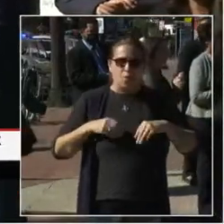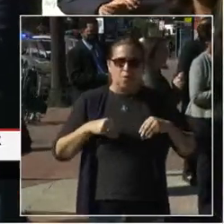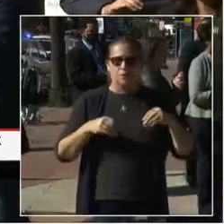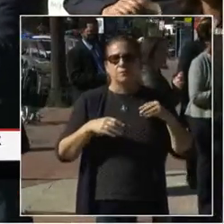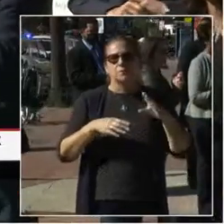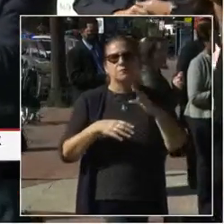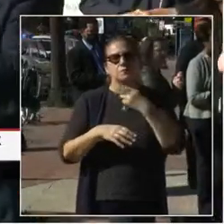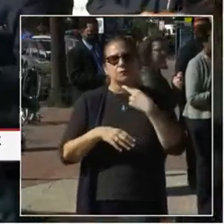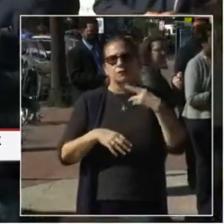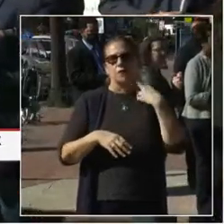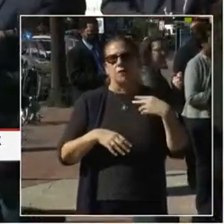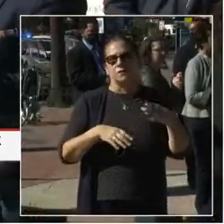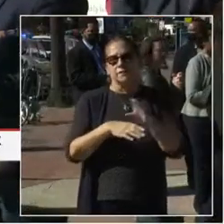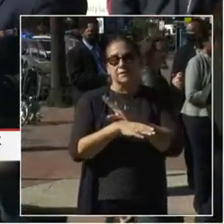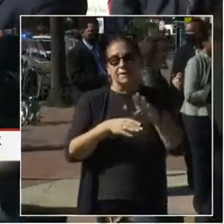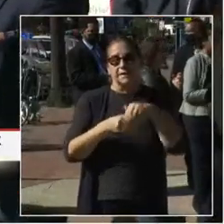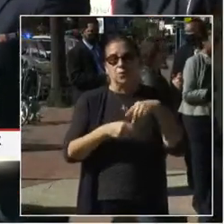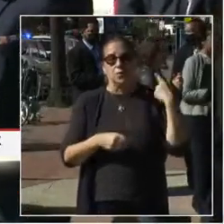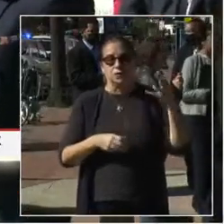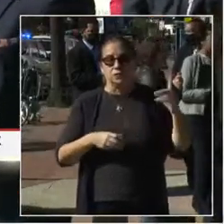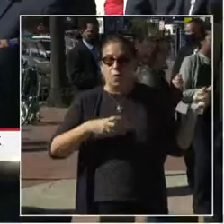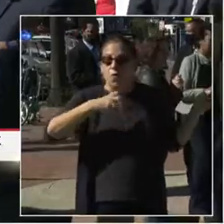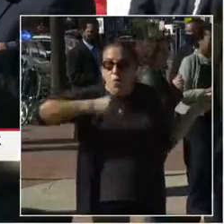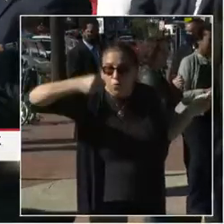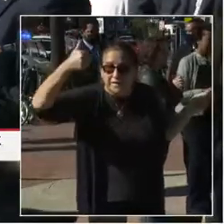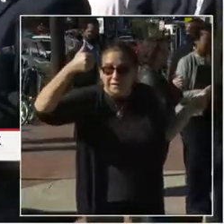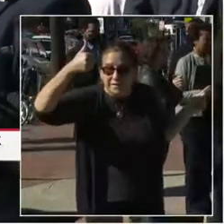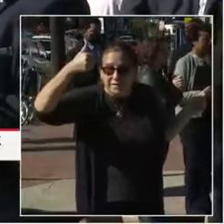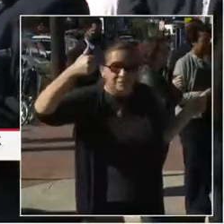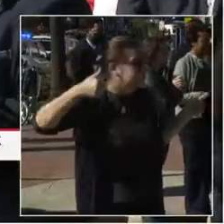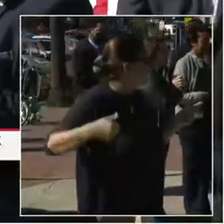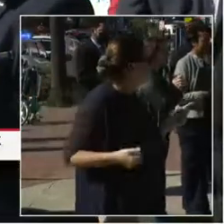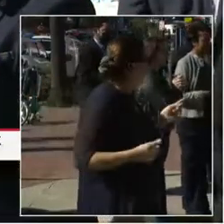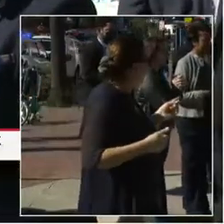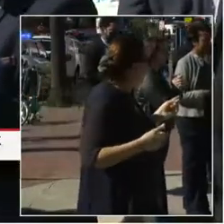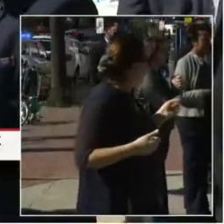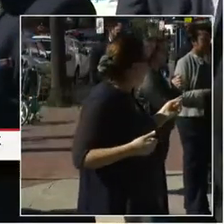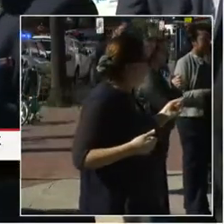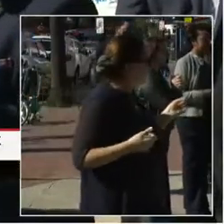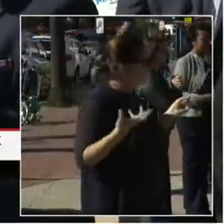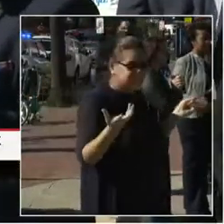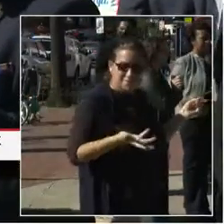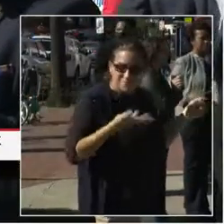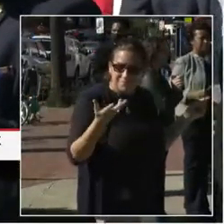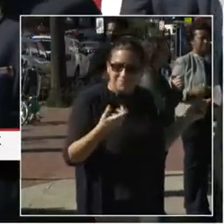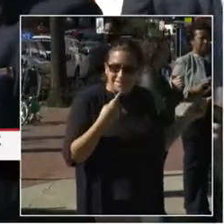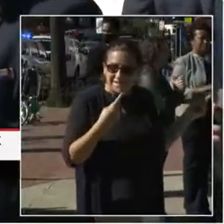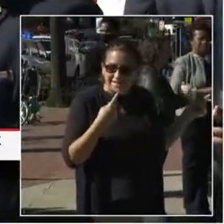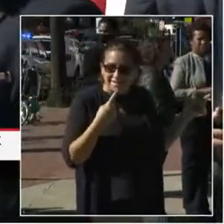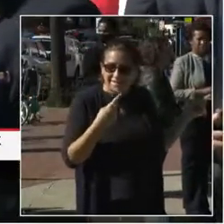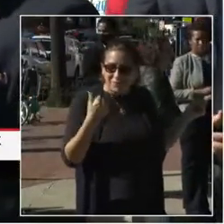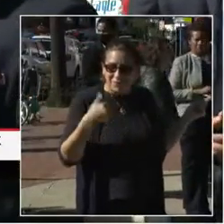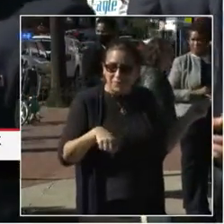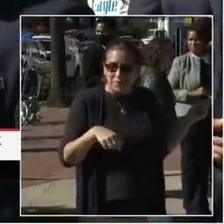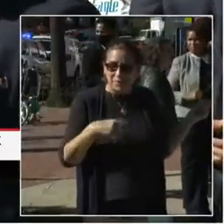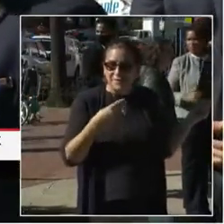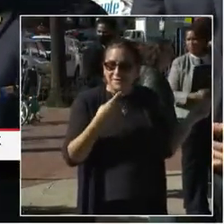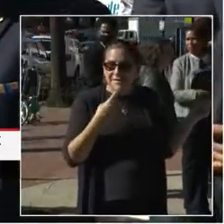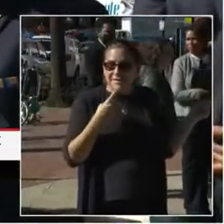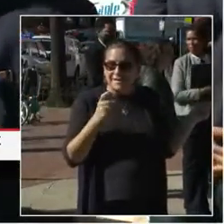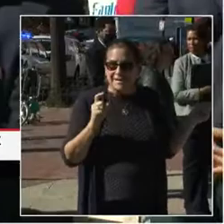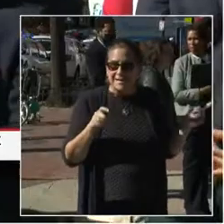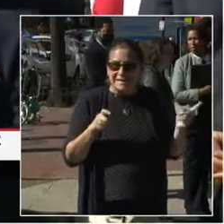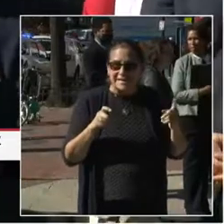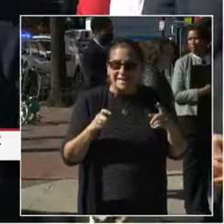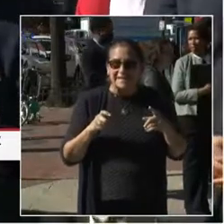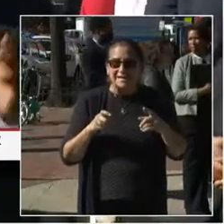when you think about service, that's the only way. You told us we have to serve each other, to care for each other. Absolutely.